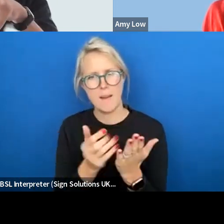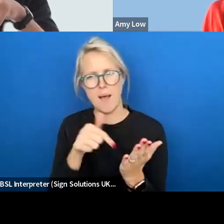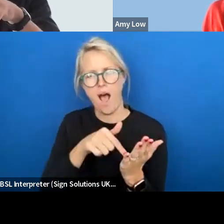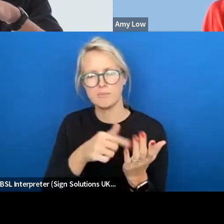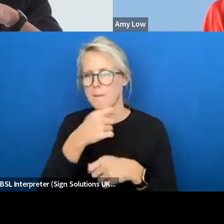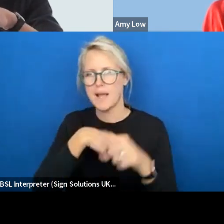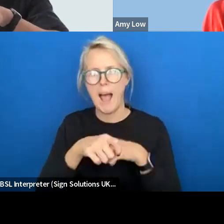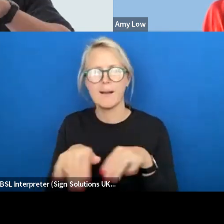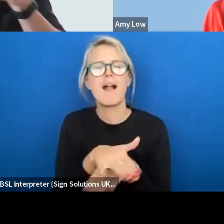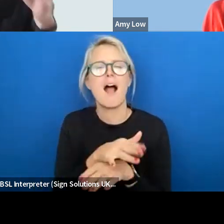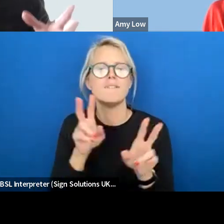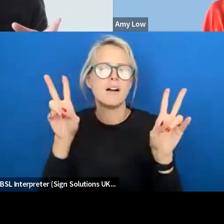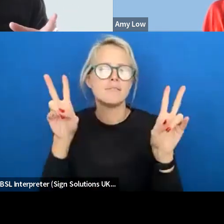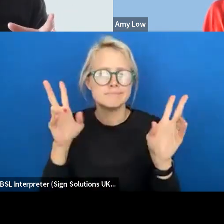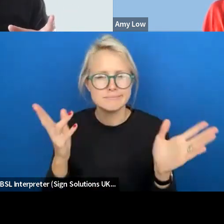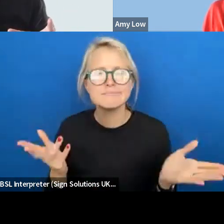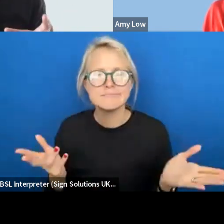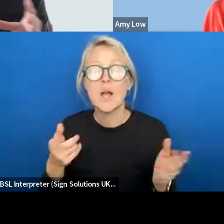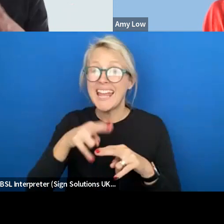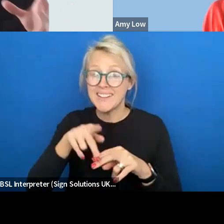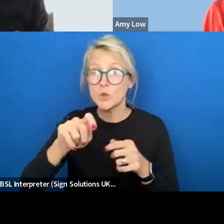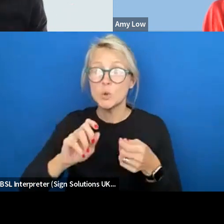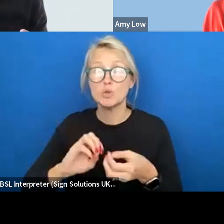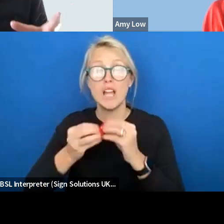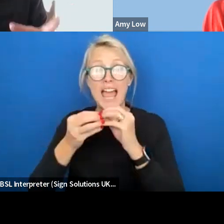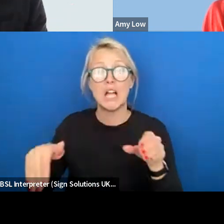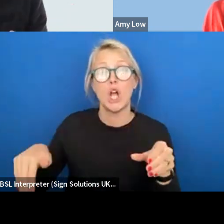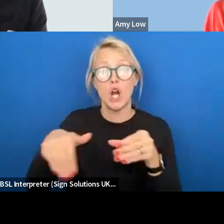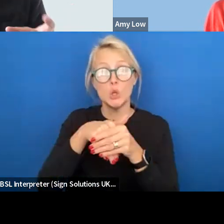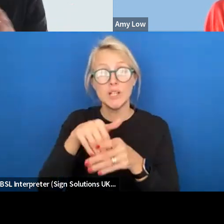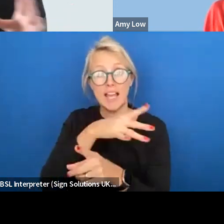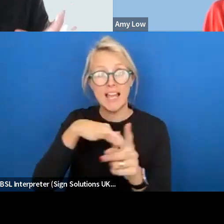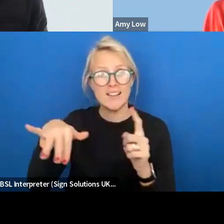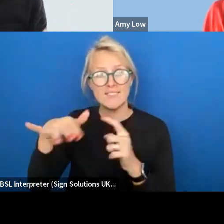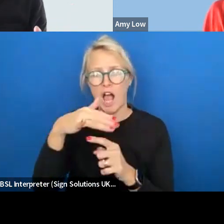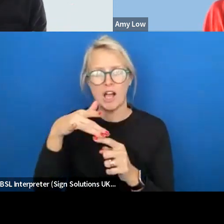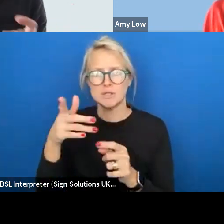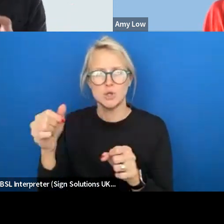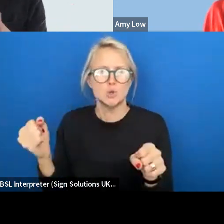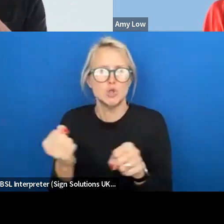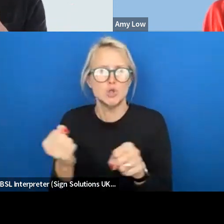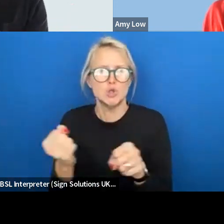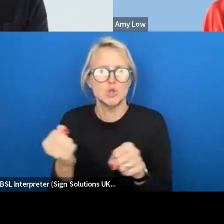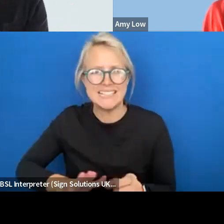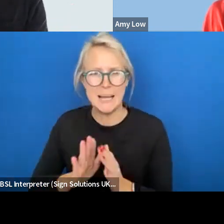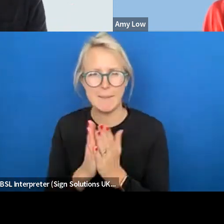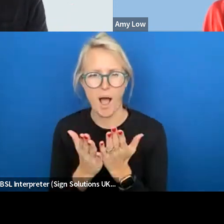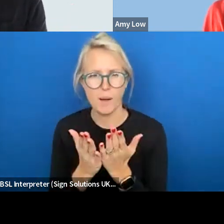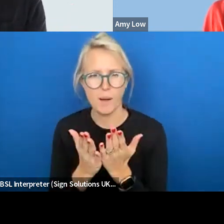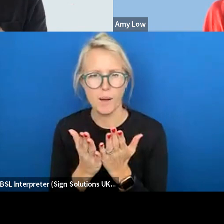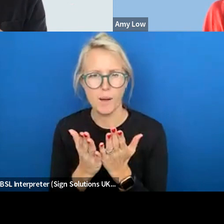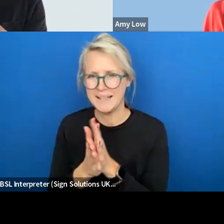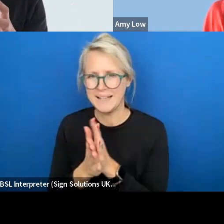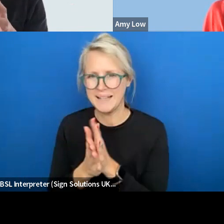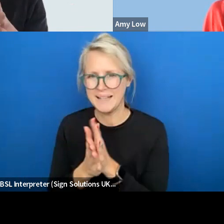So if you create an inclusive environment, you shouldn't need a passport. Everything should work for you. And that's the ultimate